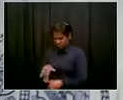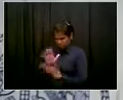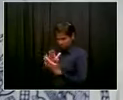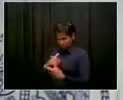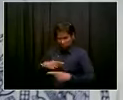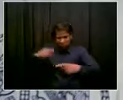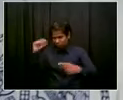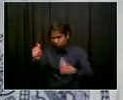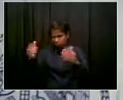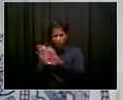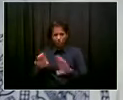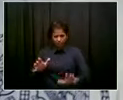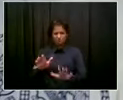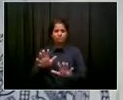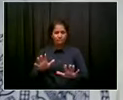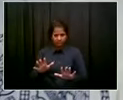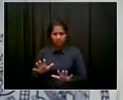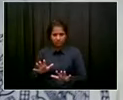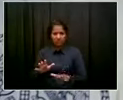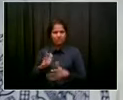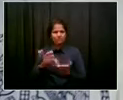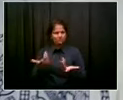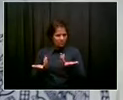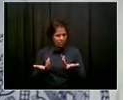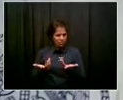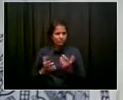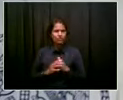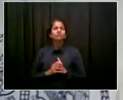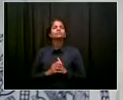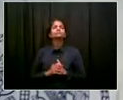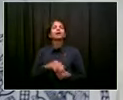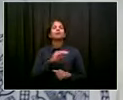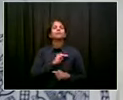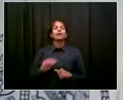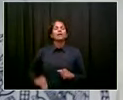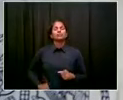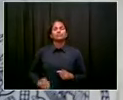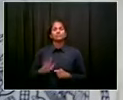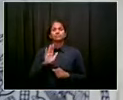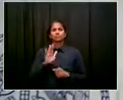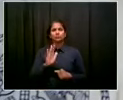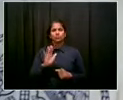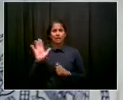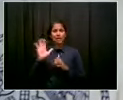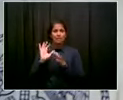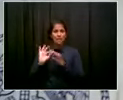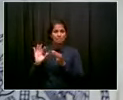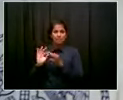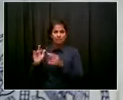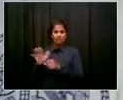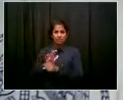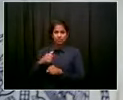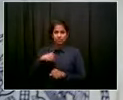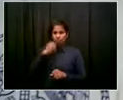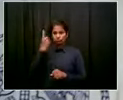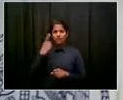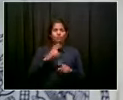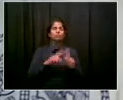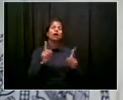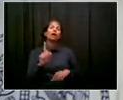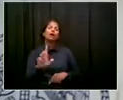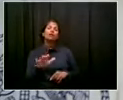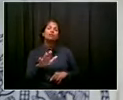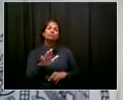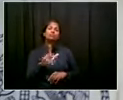now uh jake i don't know about that statement i didn't really fully understand that statement but let me speak to the bigger question you're asking and i